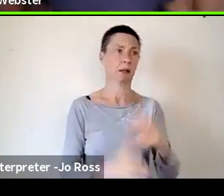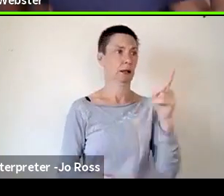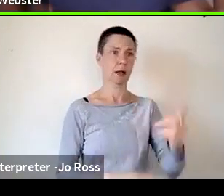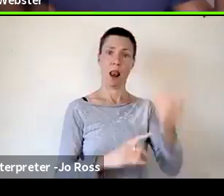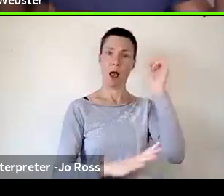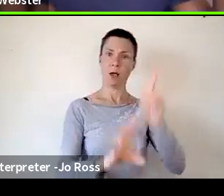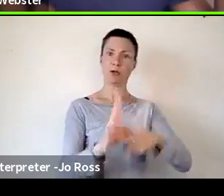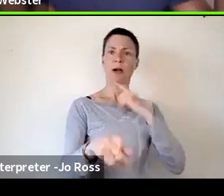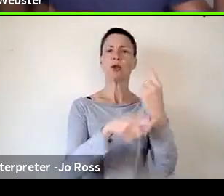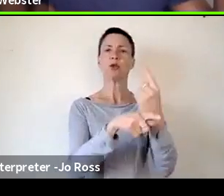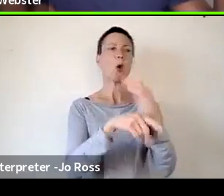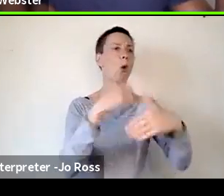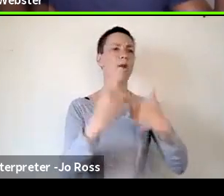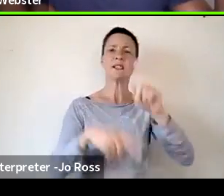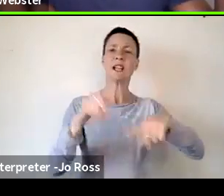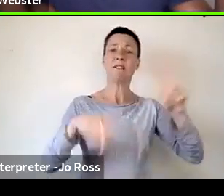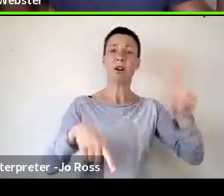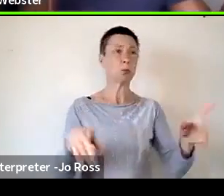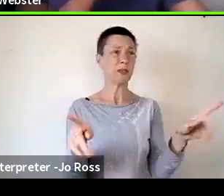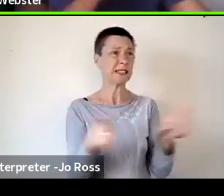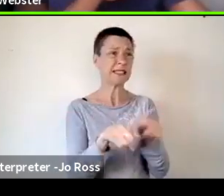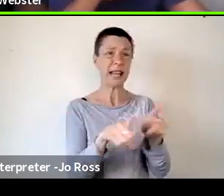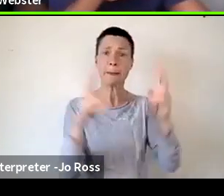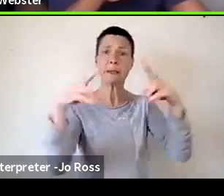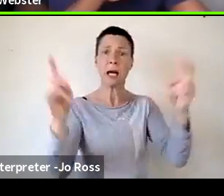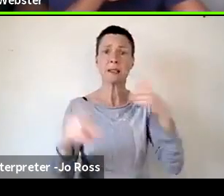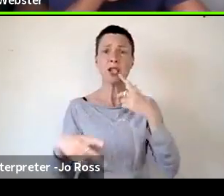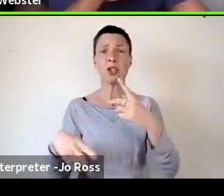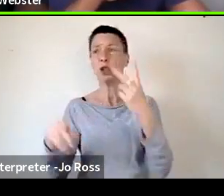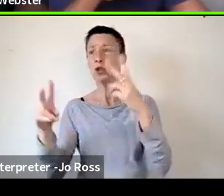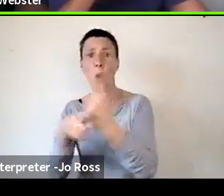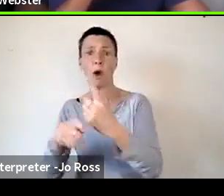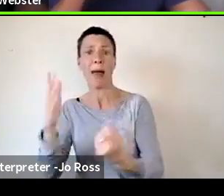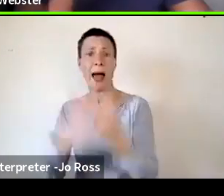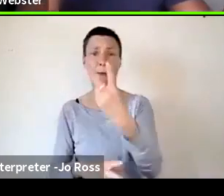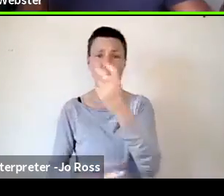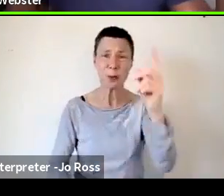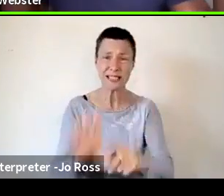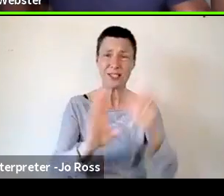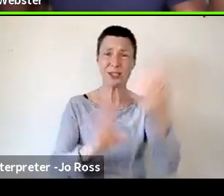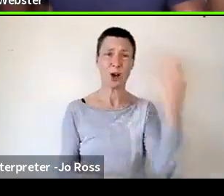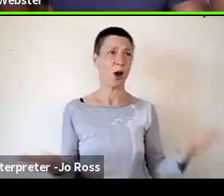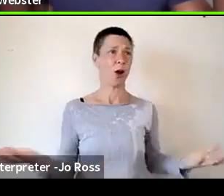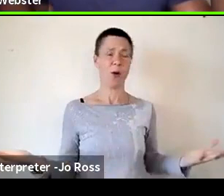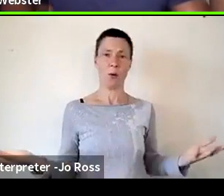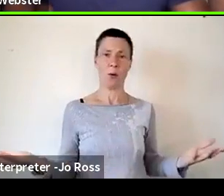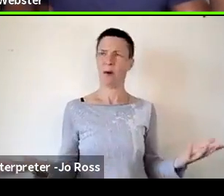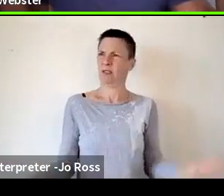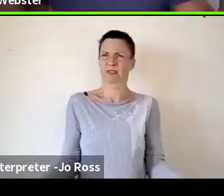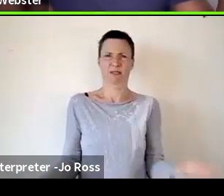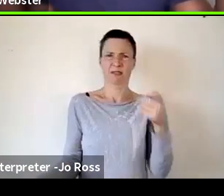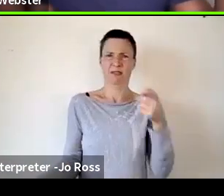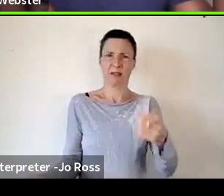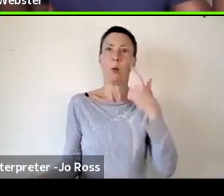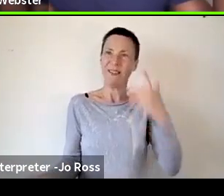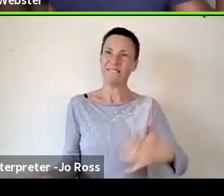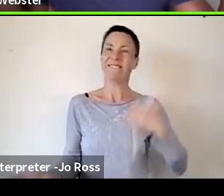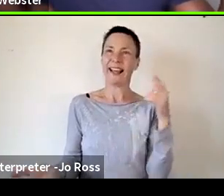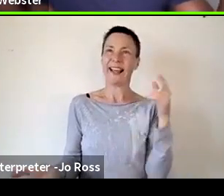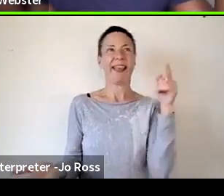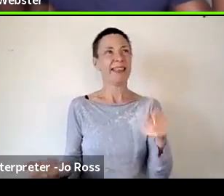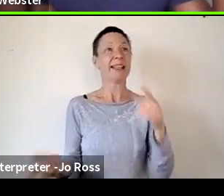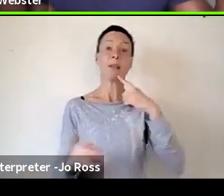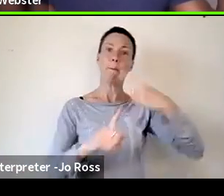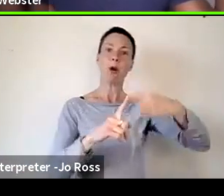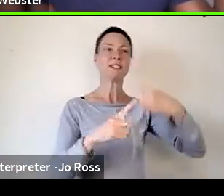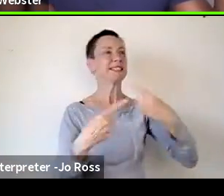a talk around diversity with the same title as the talk they had 20 years ago. So But it's annoying. We see all these